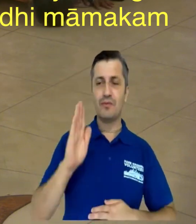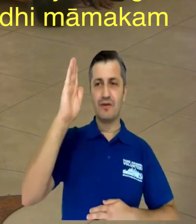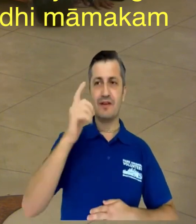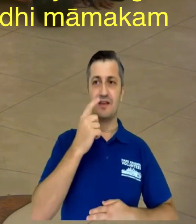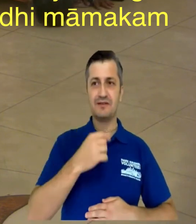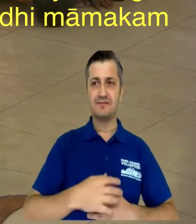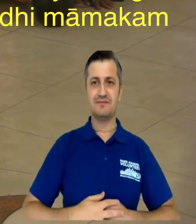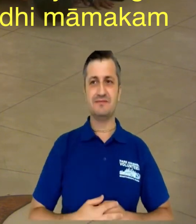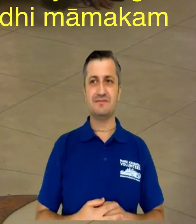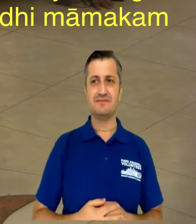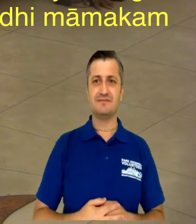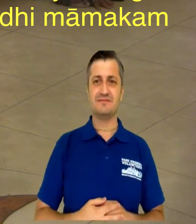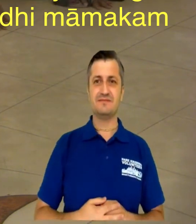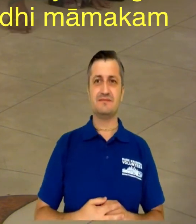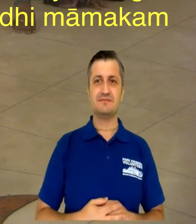So it goes,